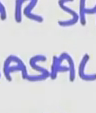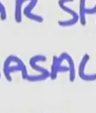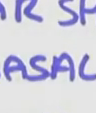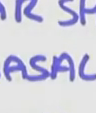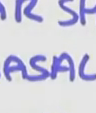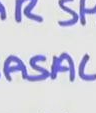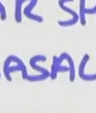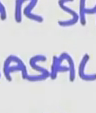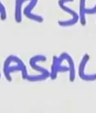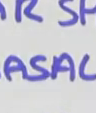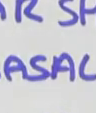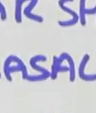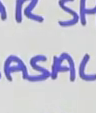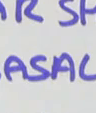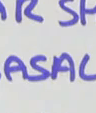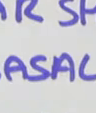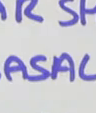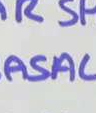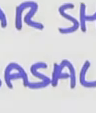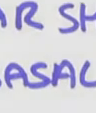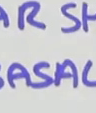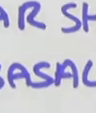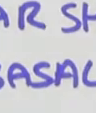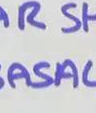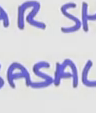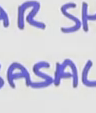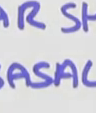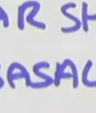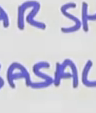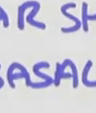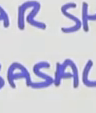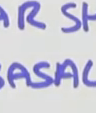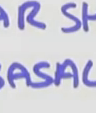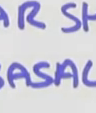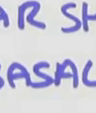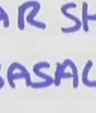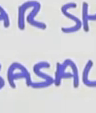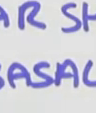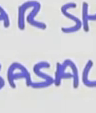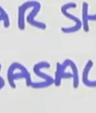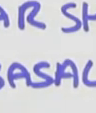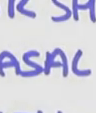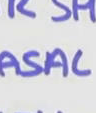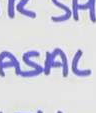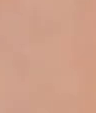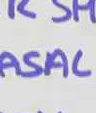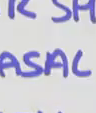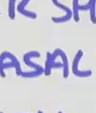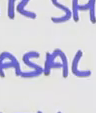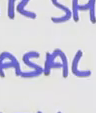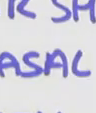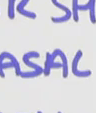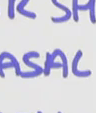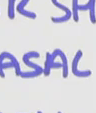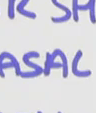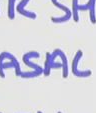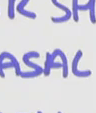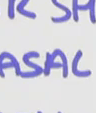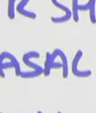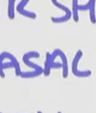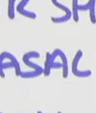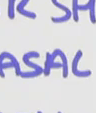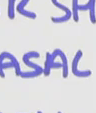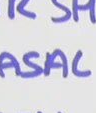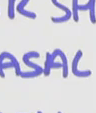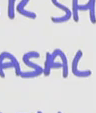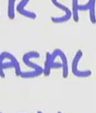move. In order for this to happen, the cells must undergo a dramatic change in shape to transform themselves into a motile cell. This process is